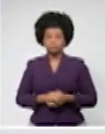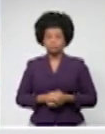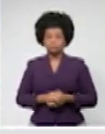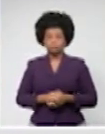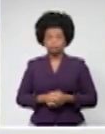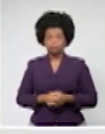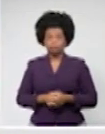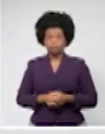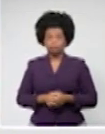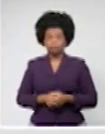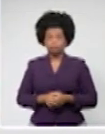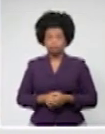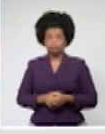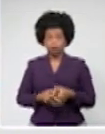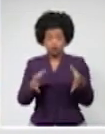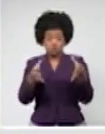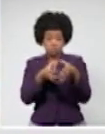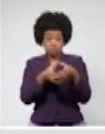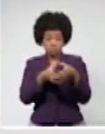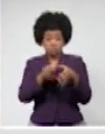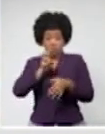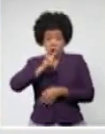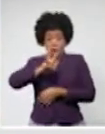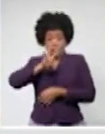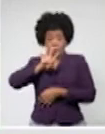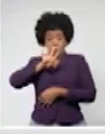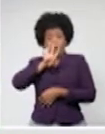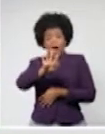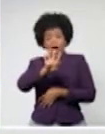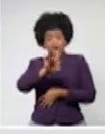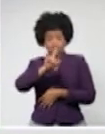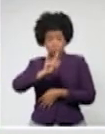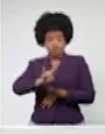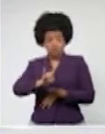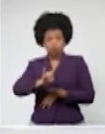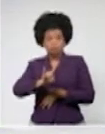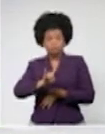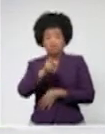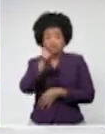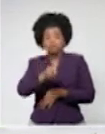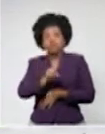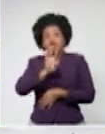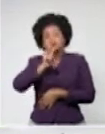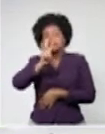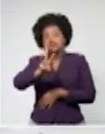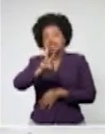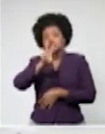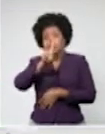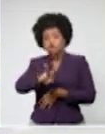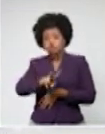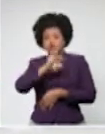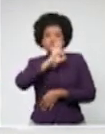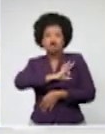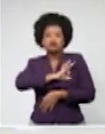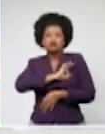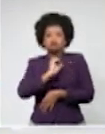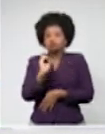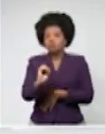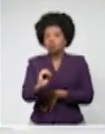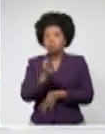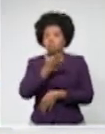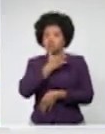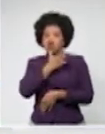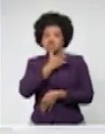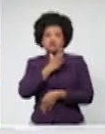still considered young people, we detected 22 patients, which added to the previous group, amounts 29 people